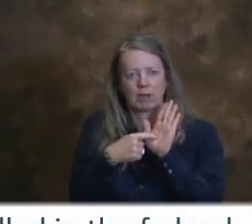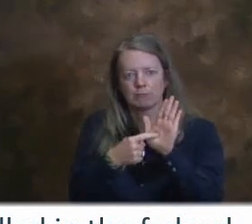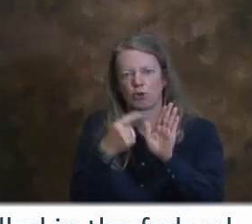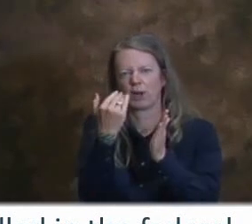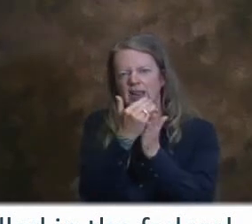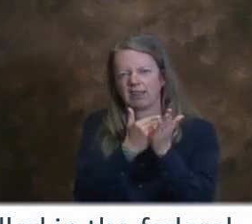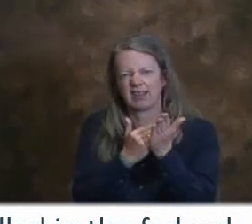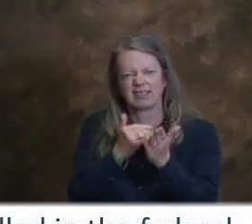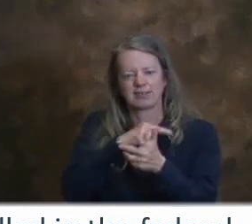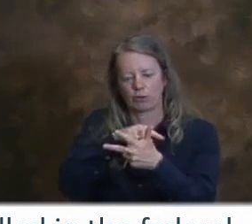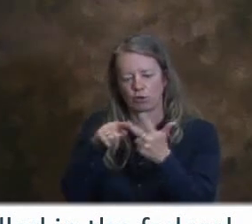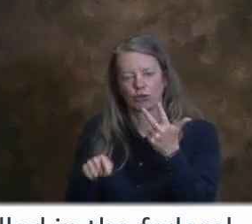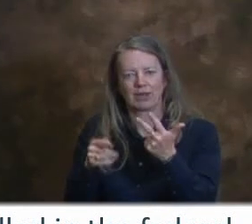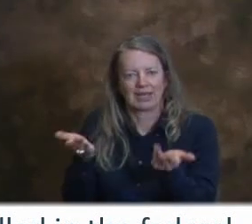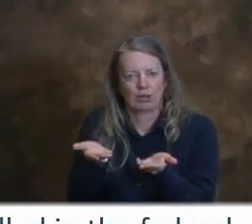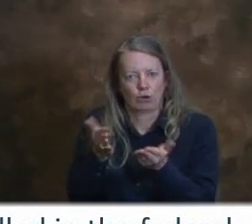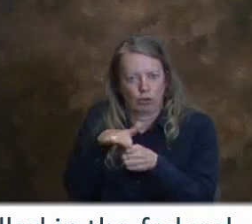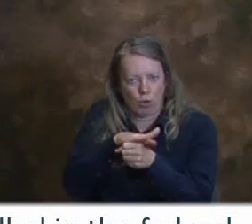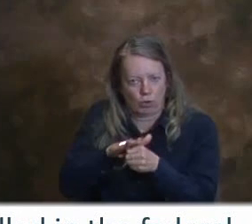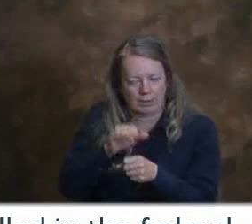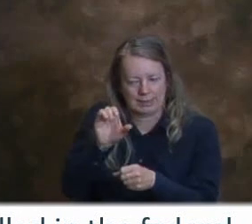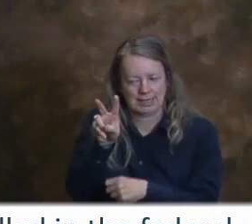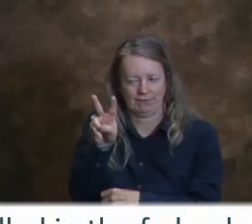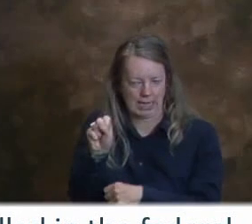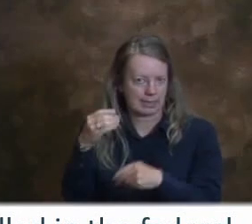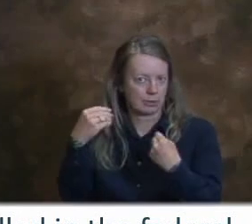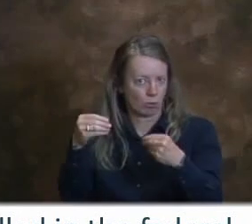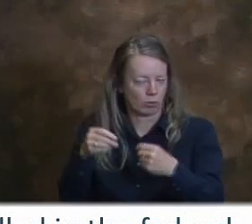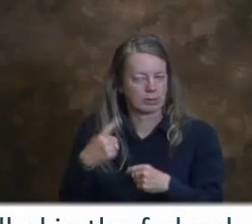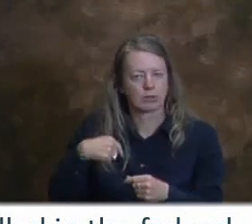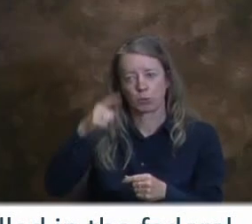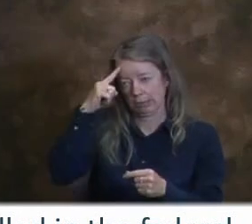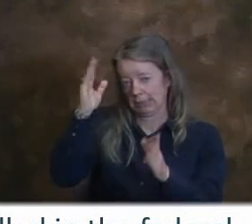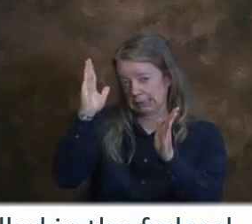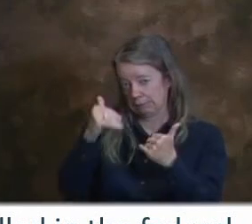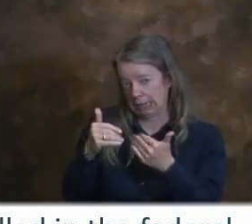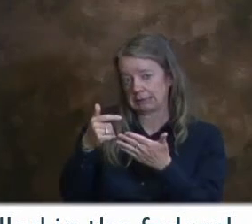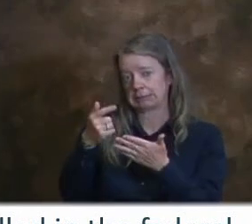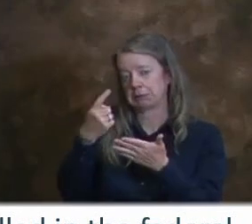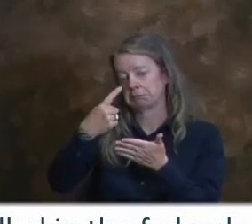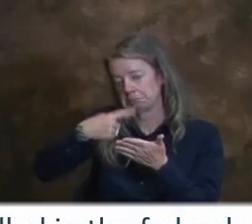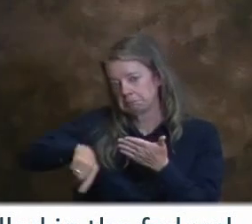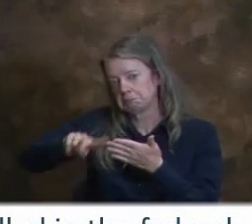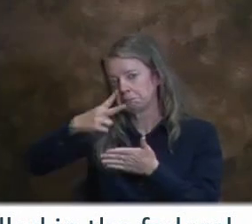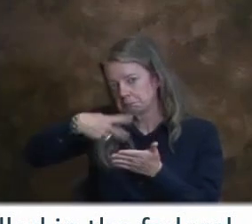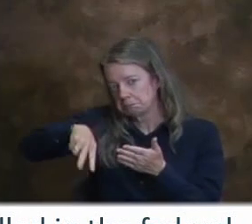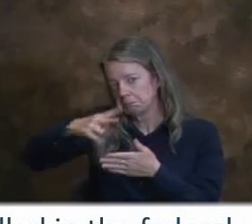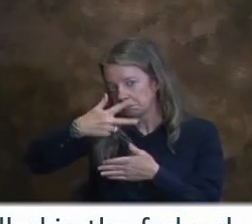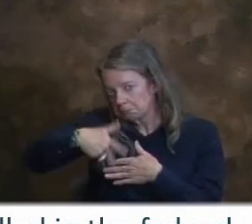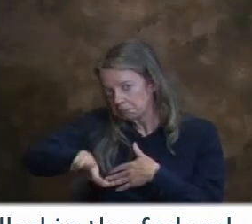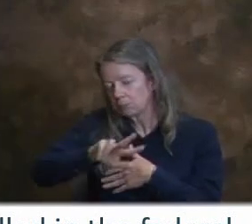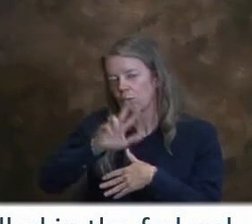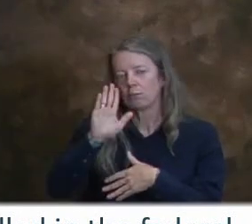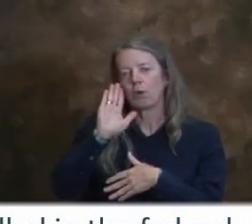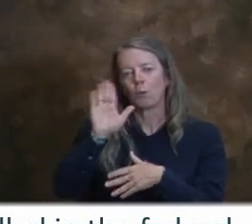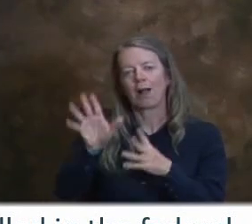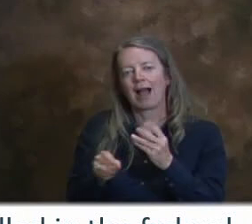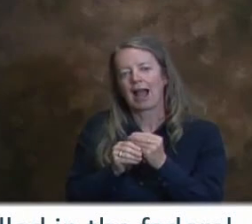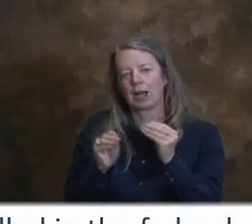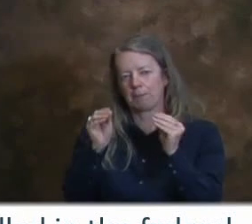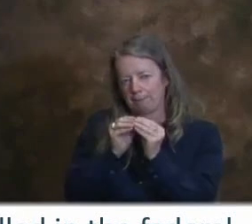are all CVS's. It is expected over the next few weeks that additional locations,